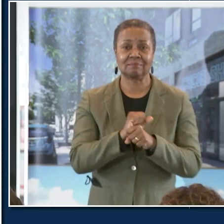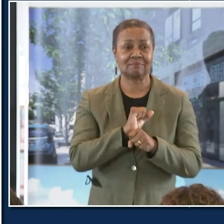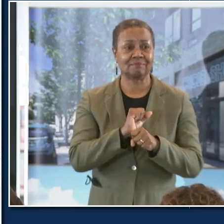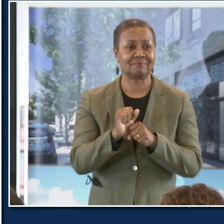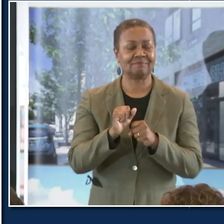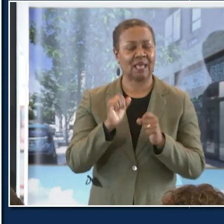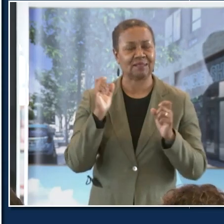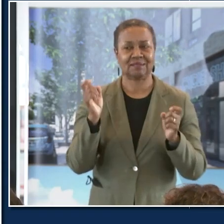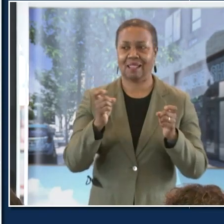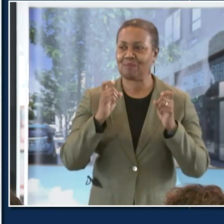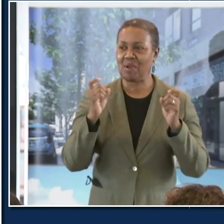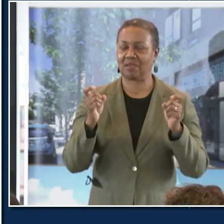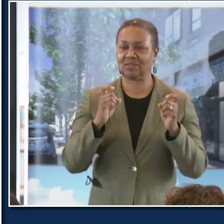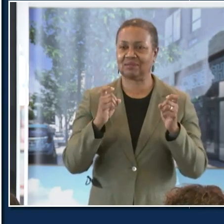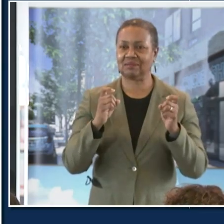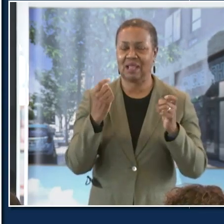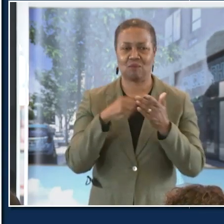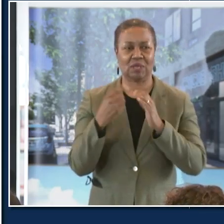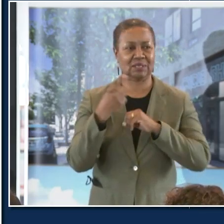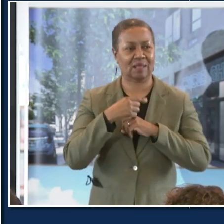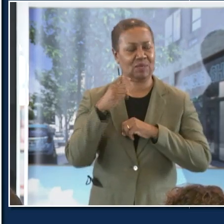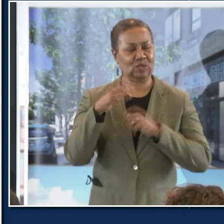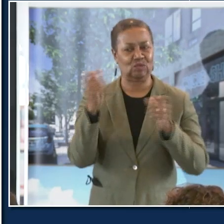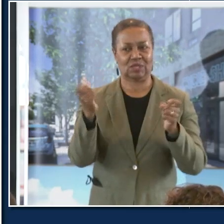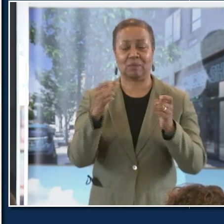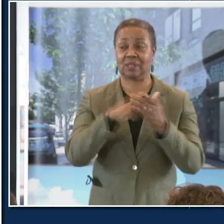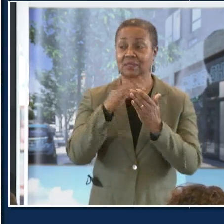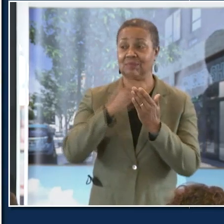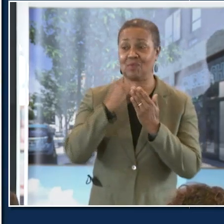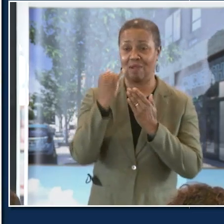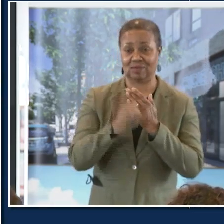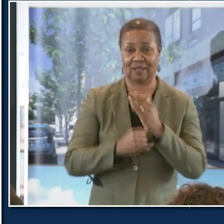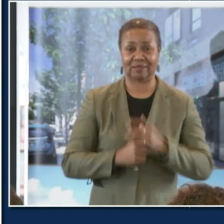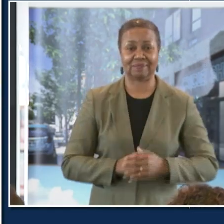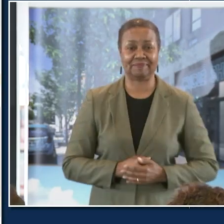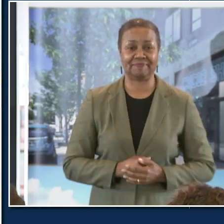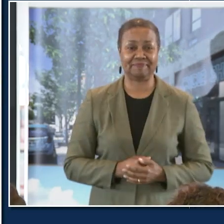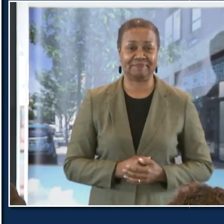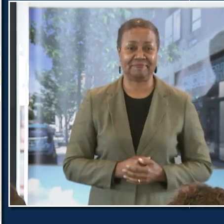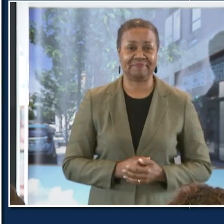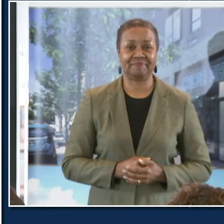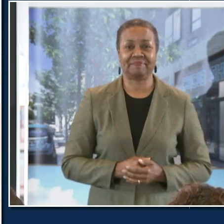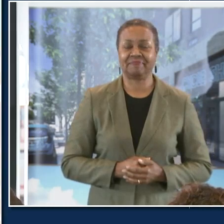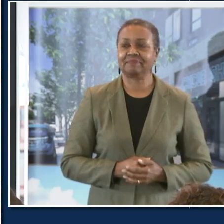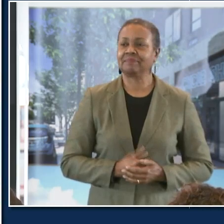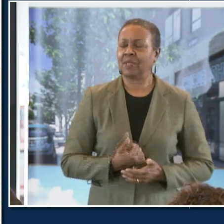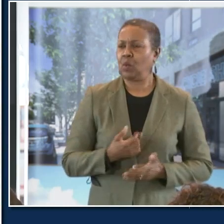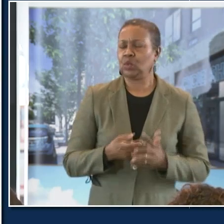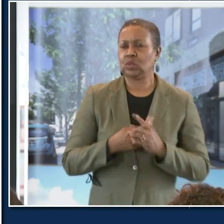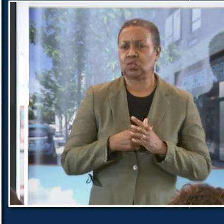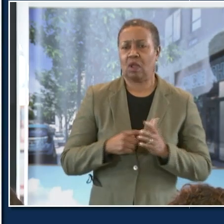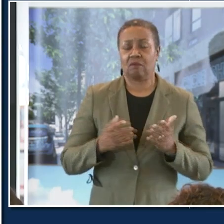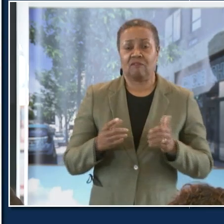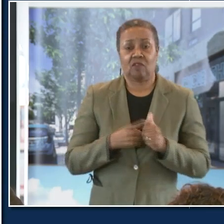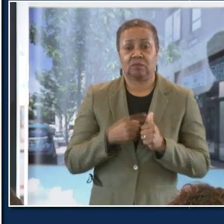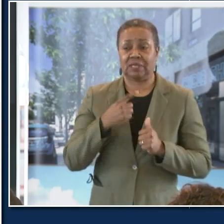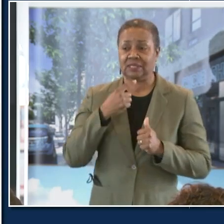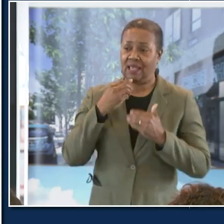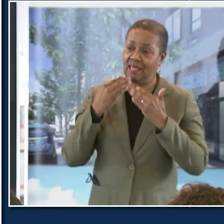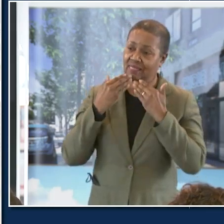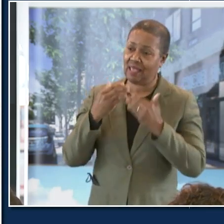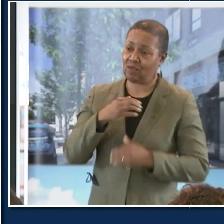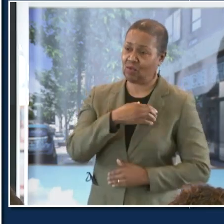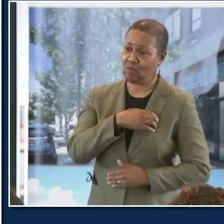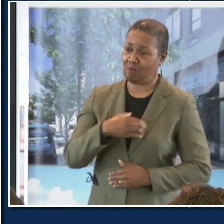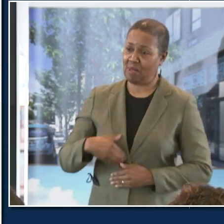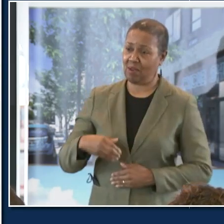a celebration and a day to celebrate this project. I'd like to start by thanking Mayor